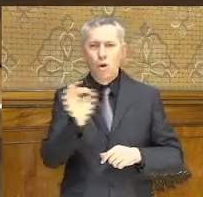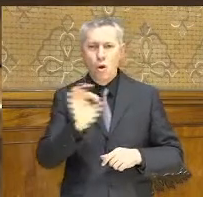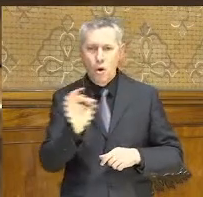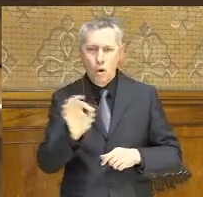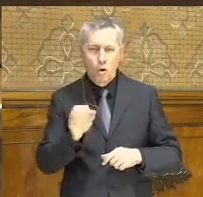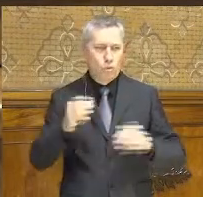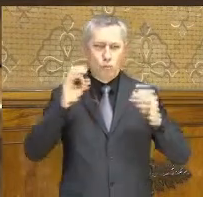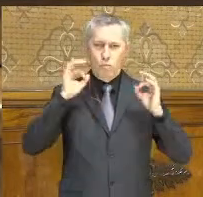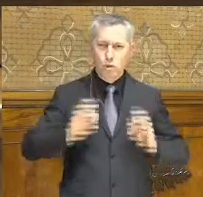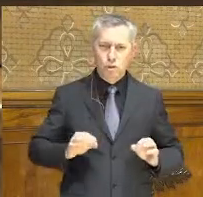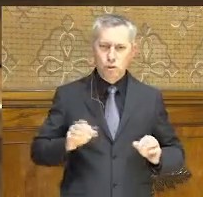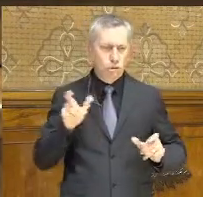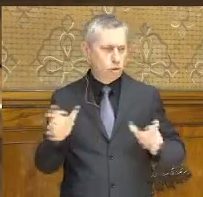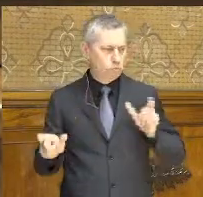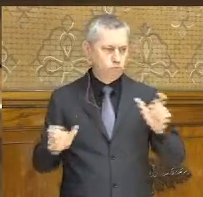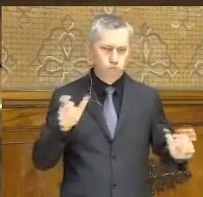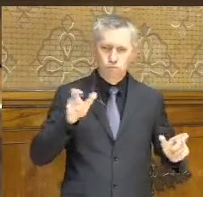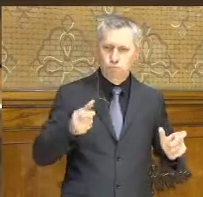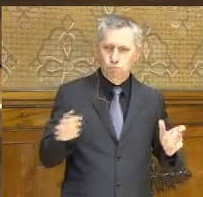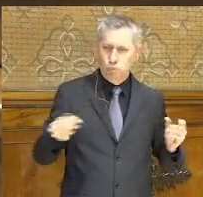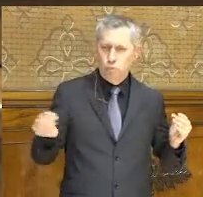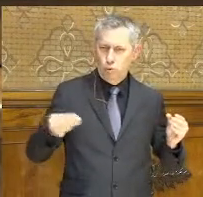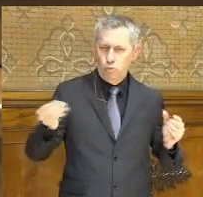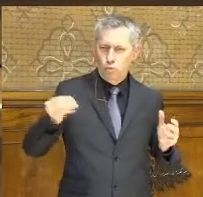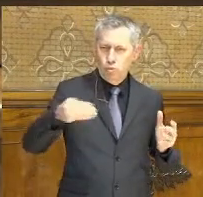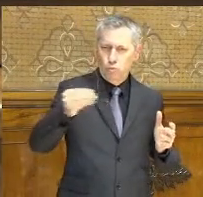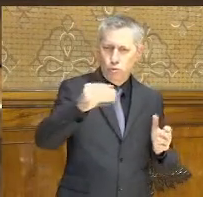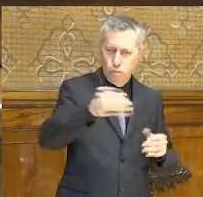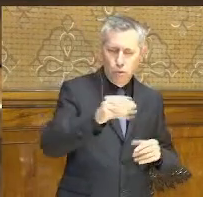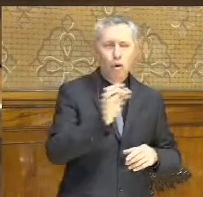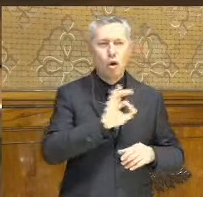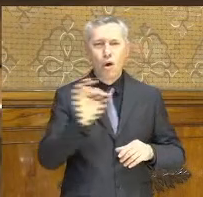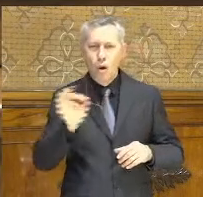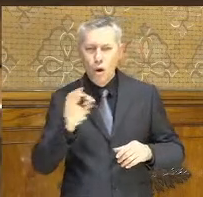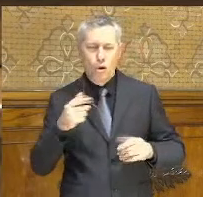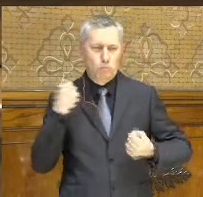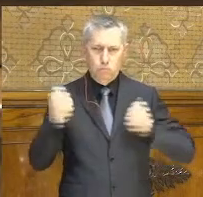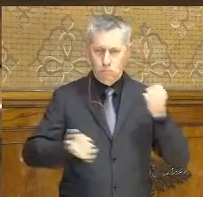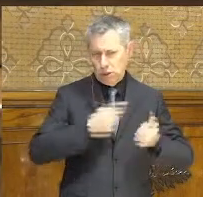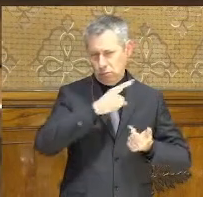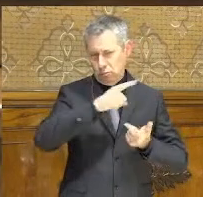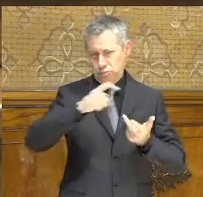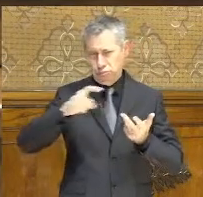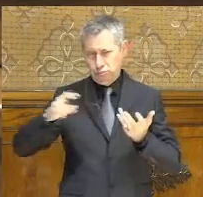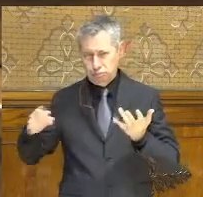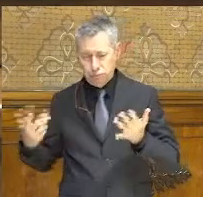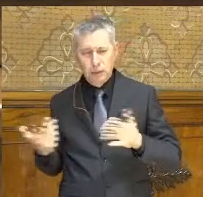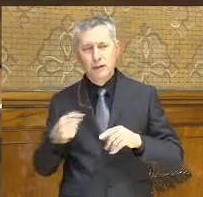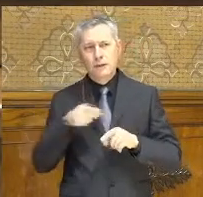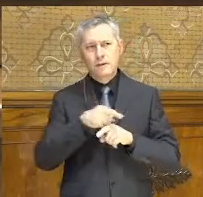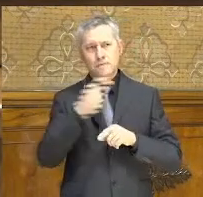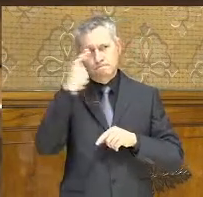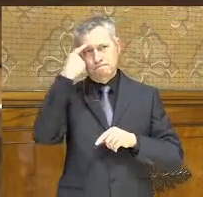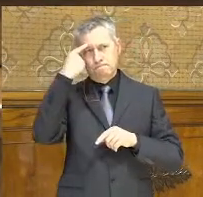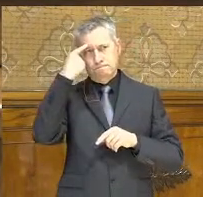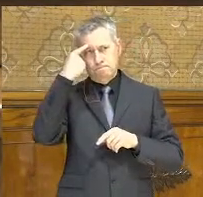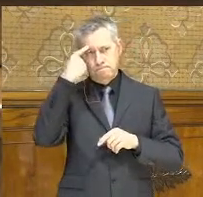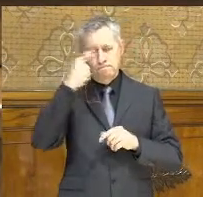or by doing various things of that kind. So I began to think of these two forms of